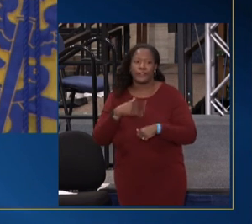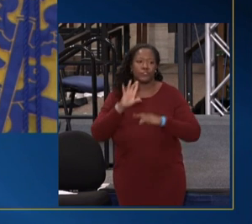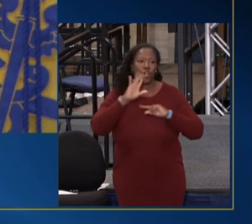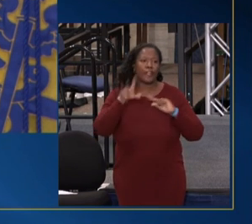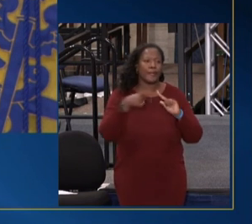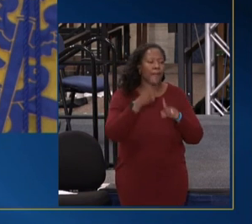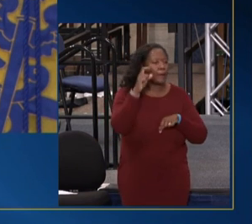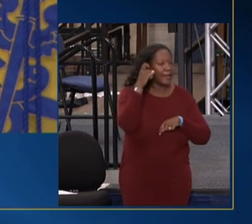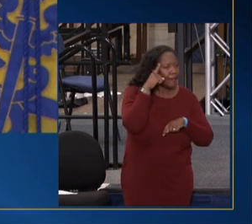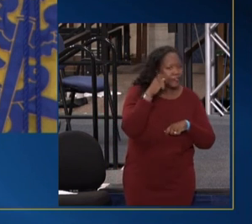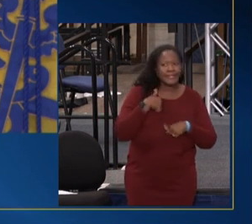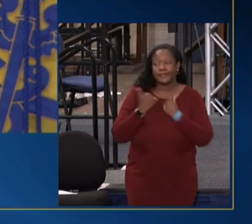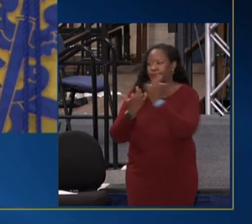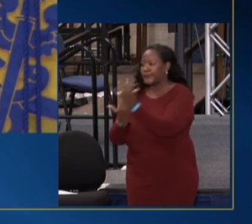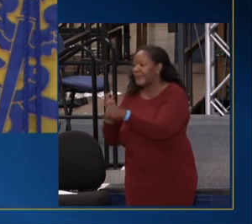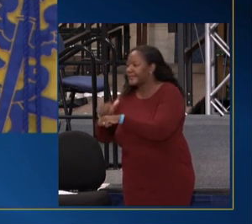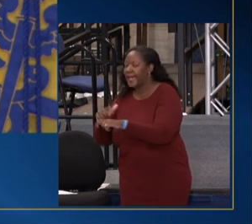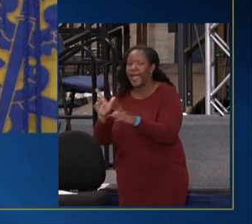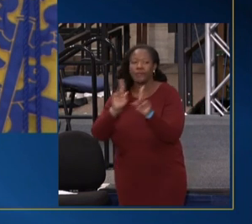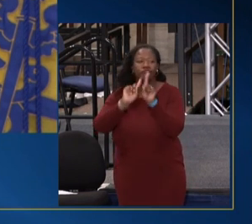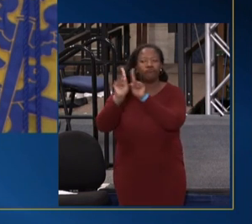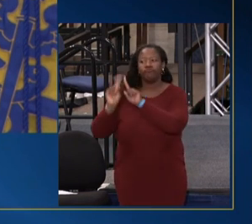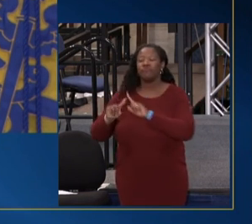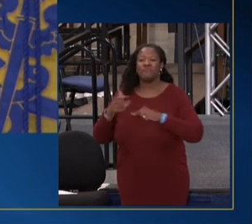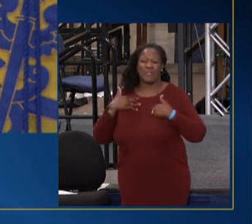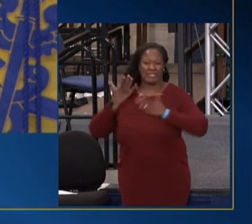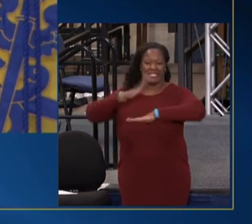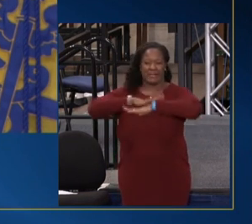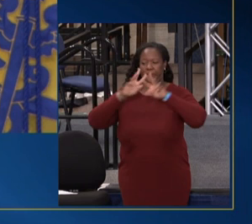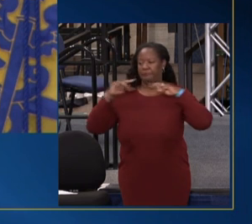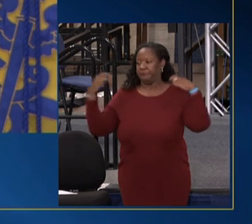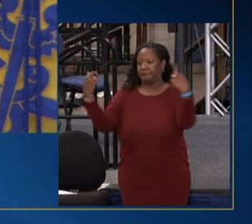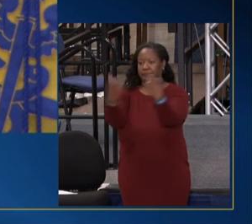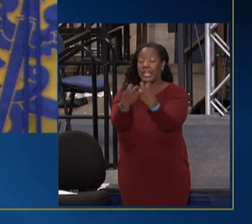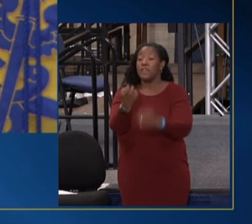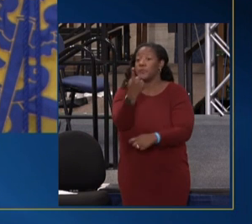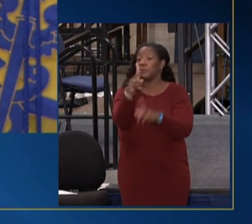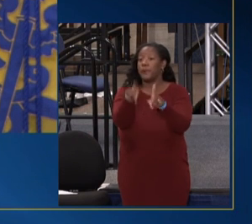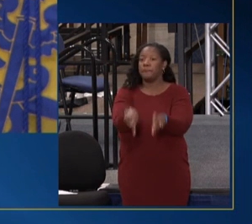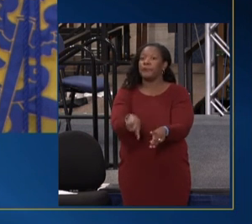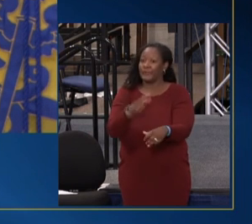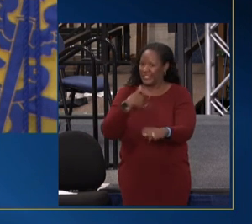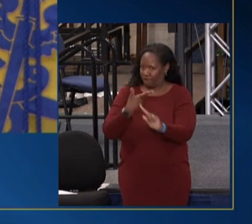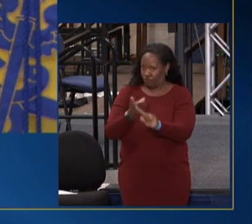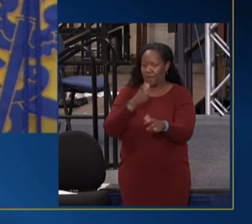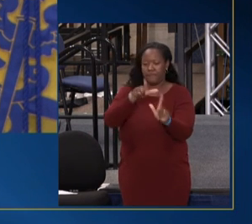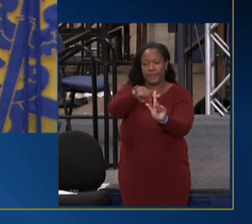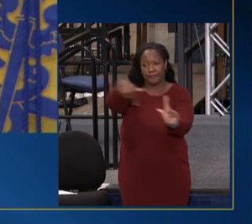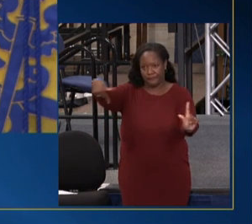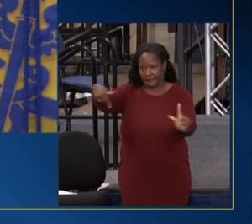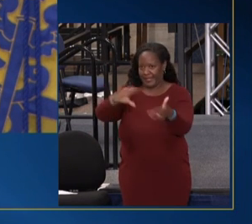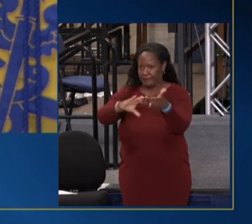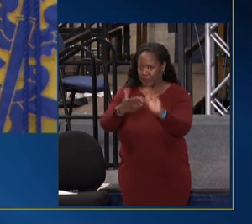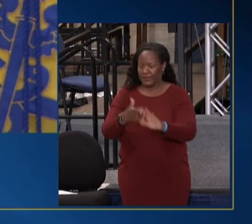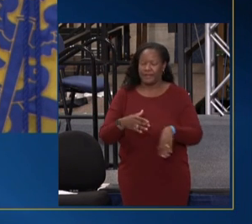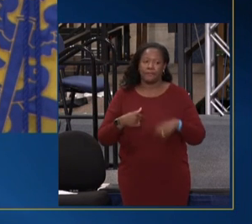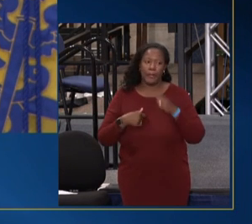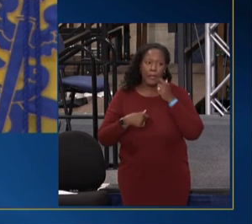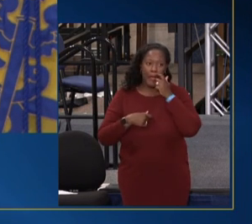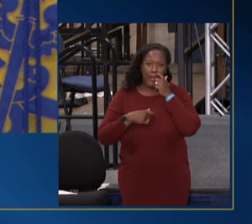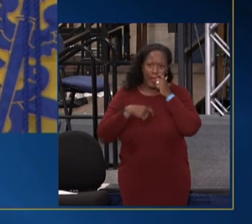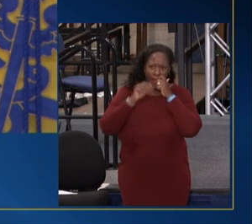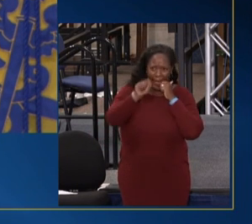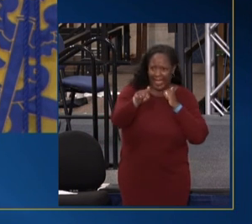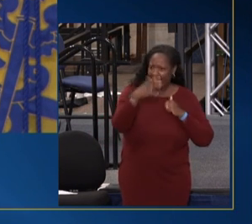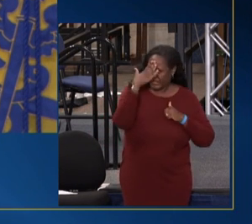around the table and had that kind of conversation. And there was a person who identified as LGBTQI. And I asked the person, why do you